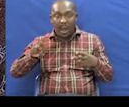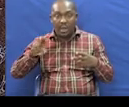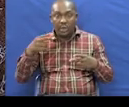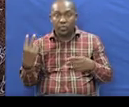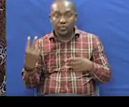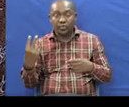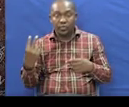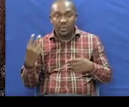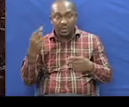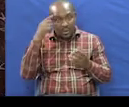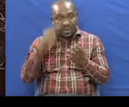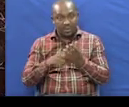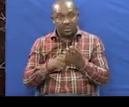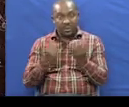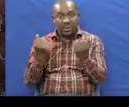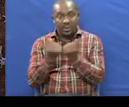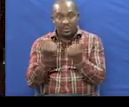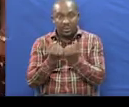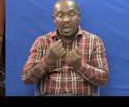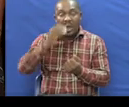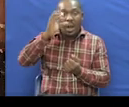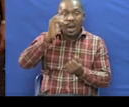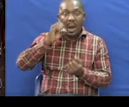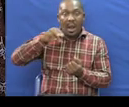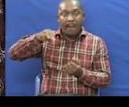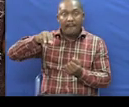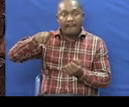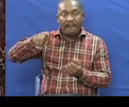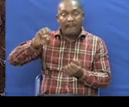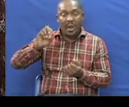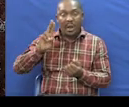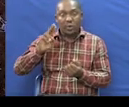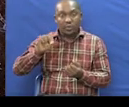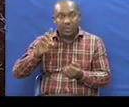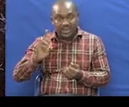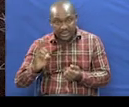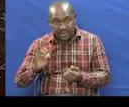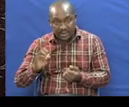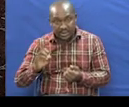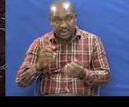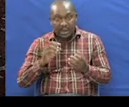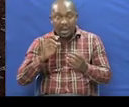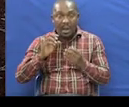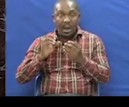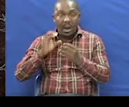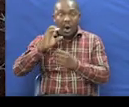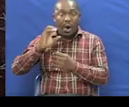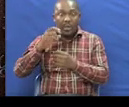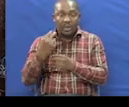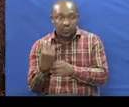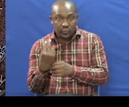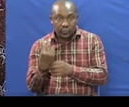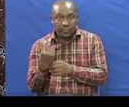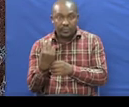the formation of compound, also there is copper 2. So here, in the electronic configuration of